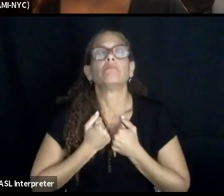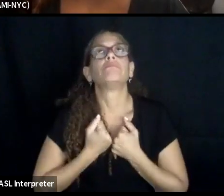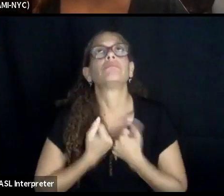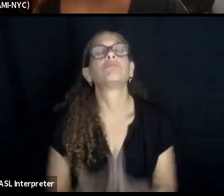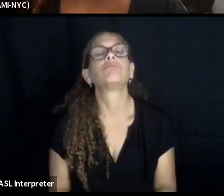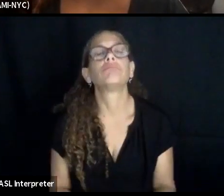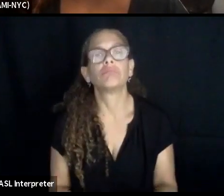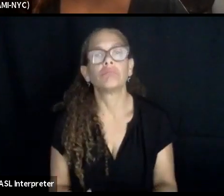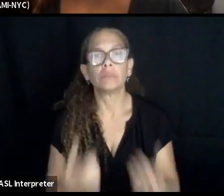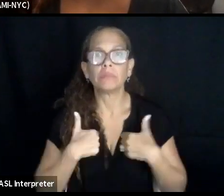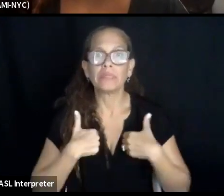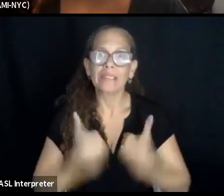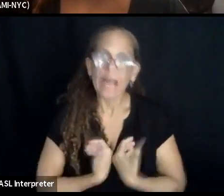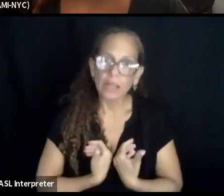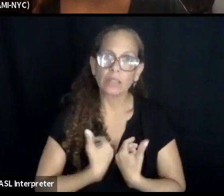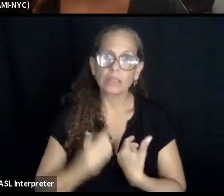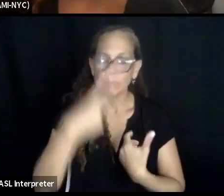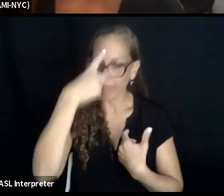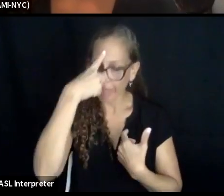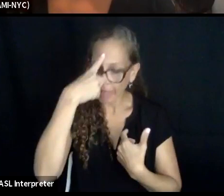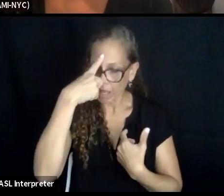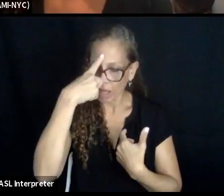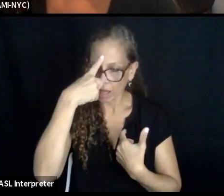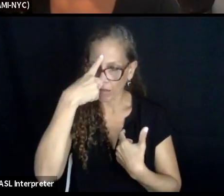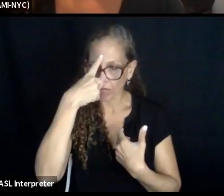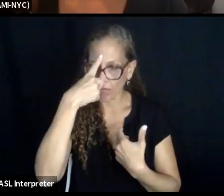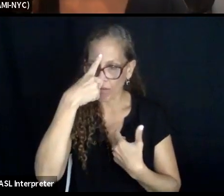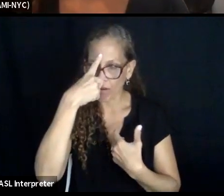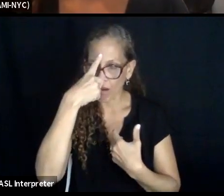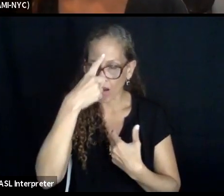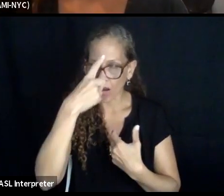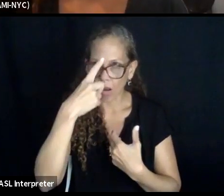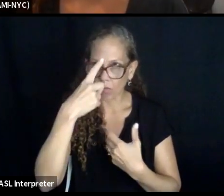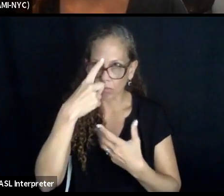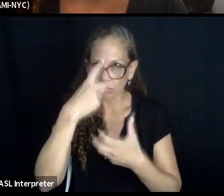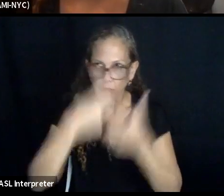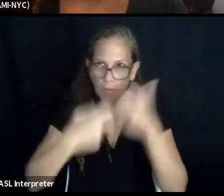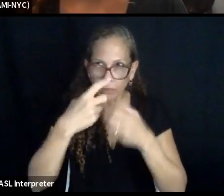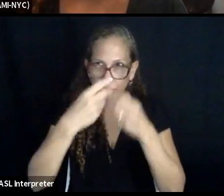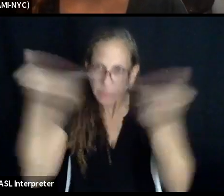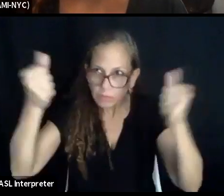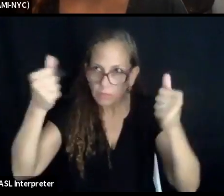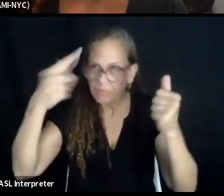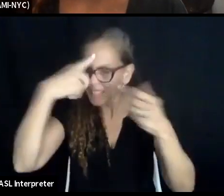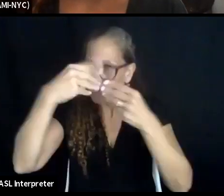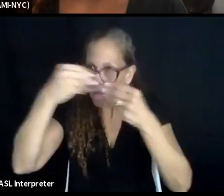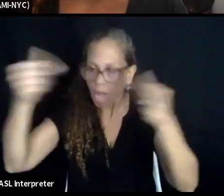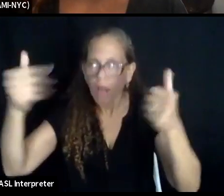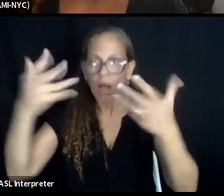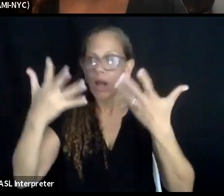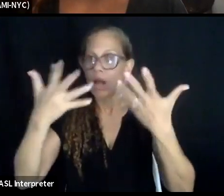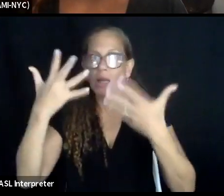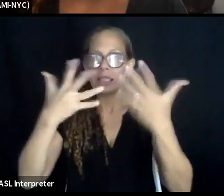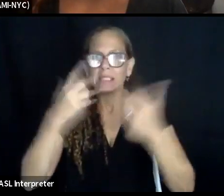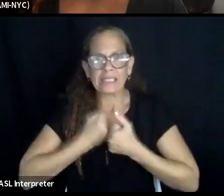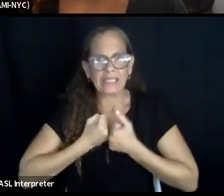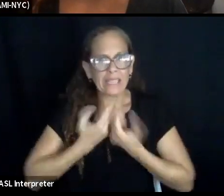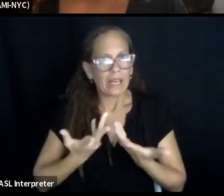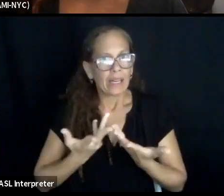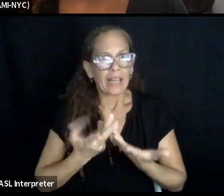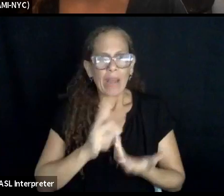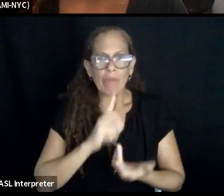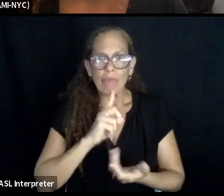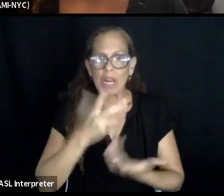try to think your way out of every problem. And, you know, generally, you know, I definitely don't want to